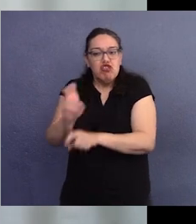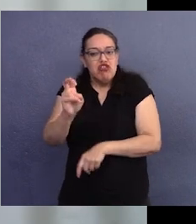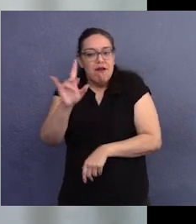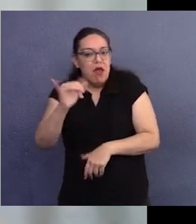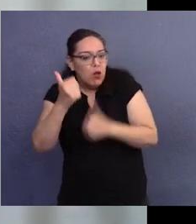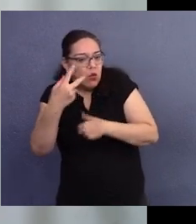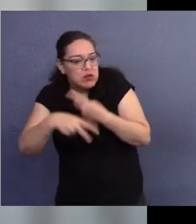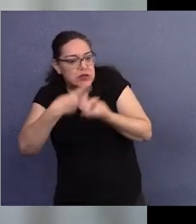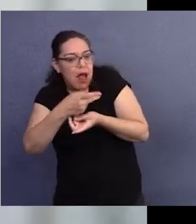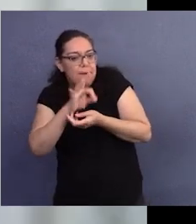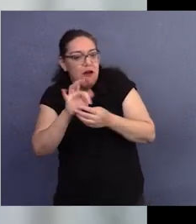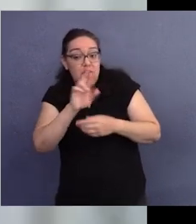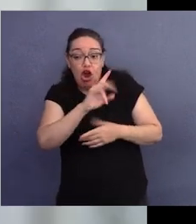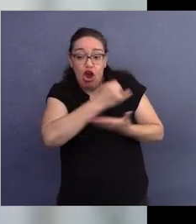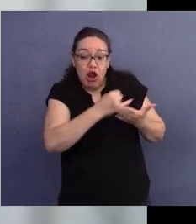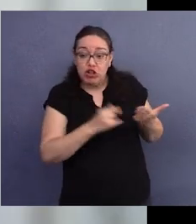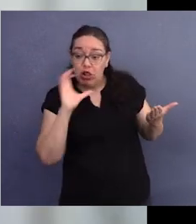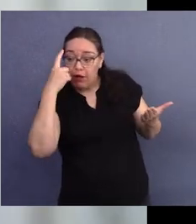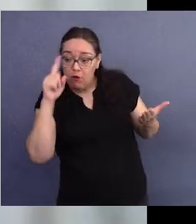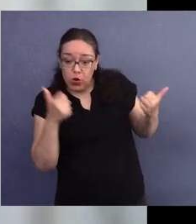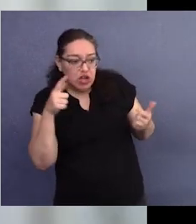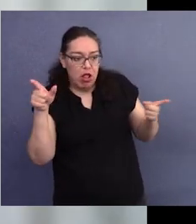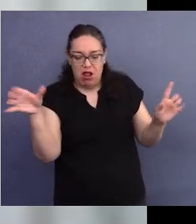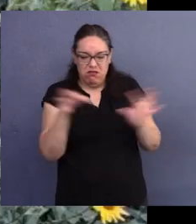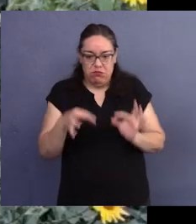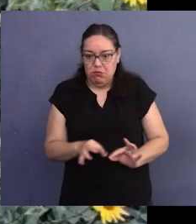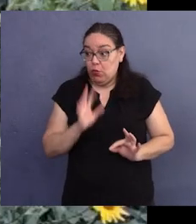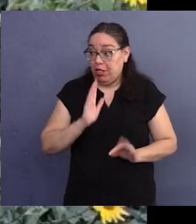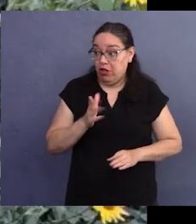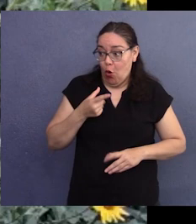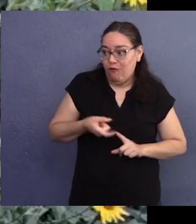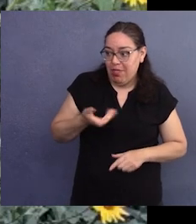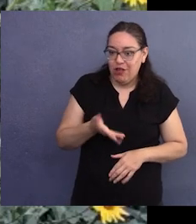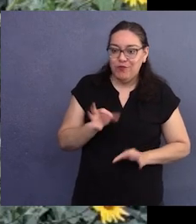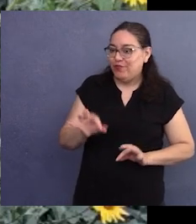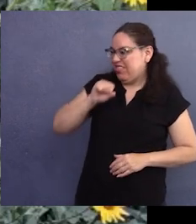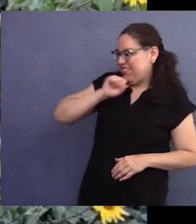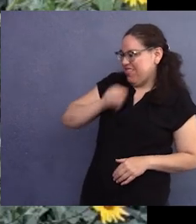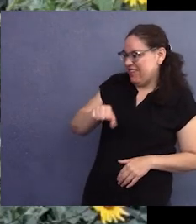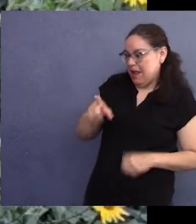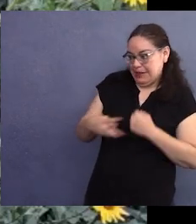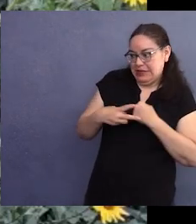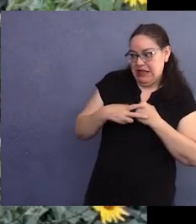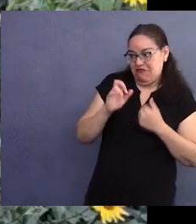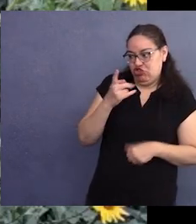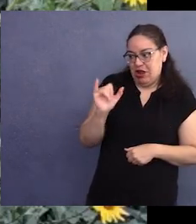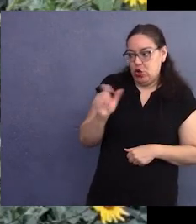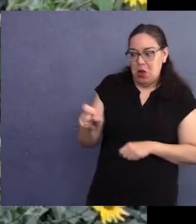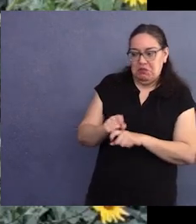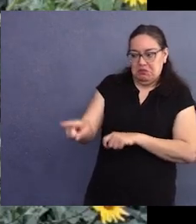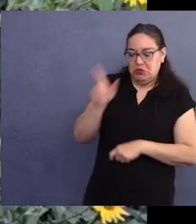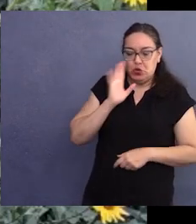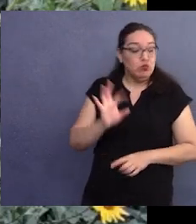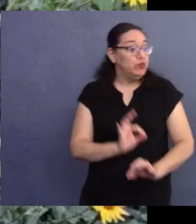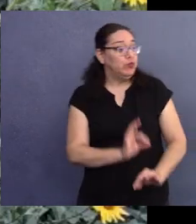you'd like to connect with, and then we'll go from there. Love it. I'm going to save the chat too, Jennifer. So Okay. I'll send that to you. Yeah.